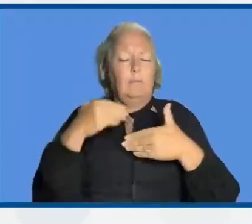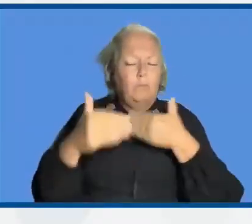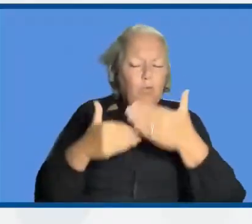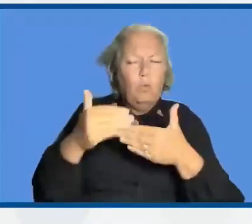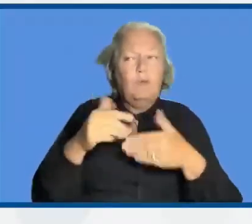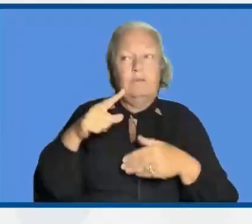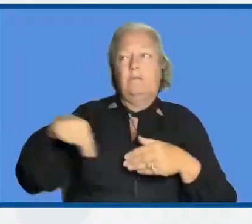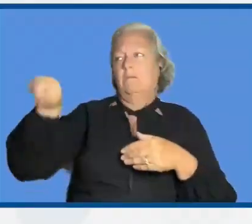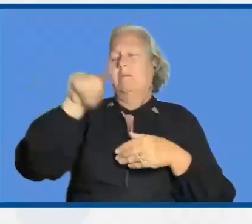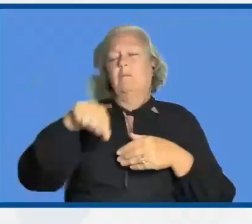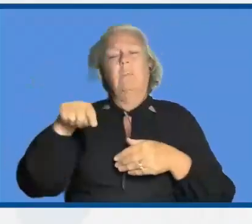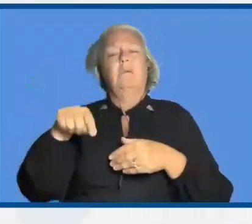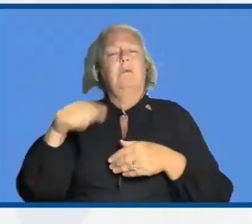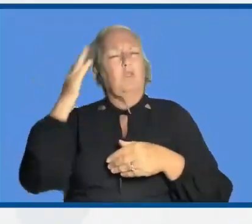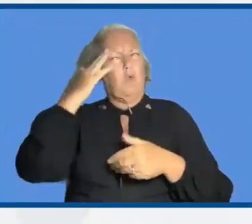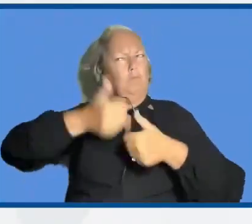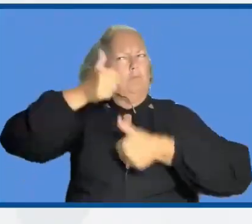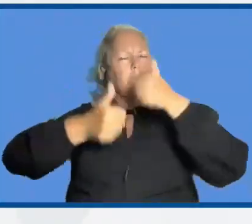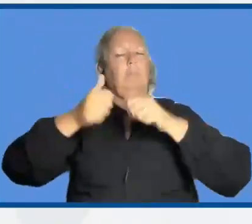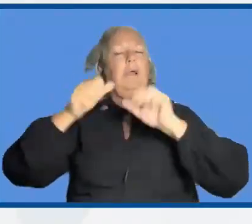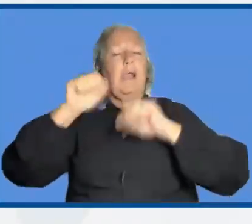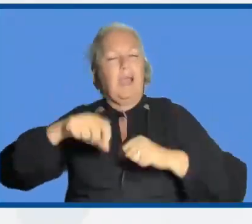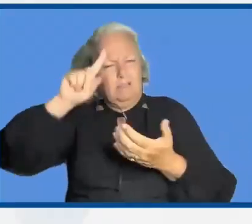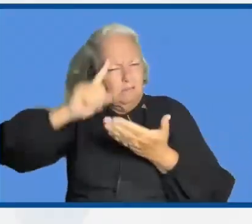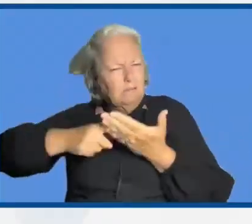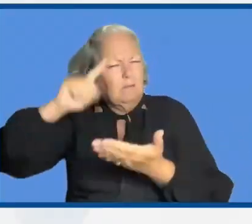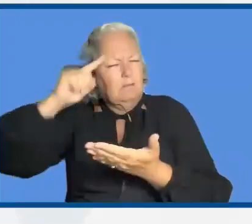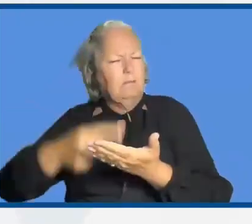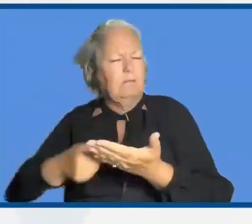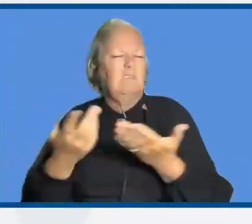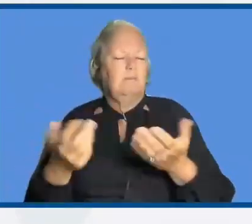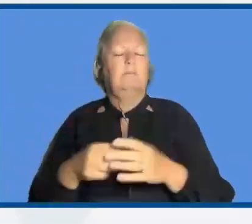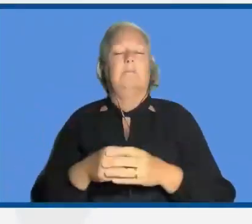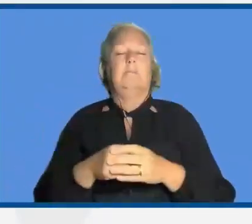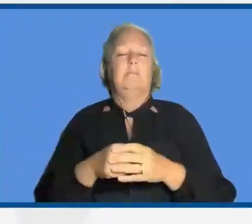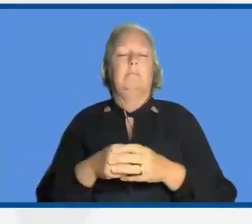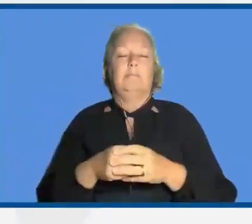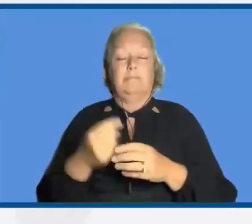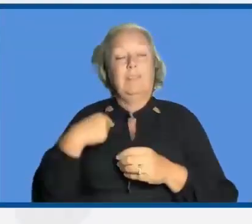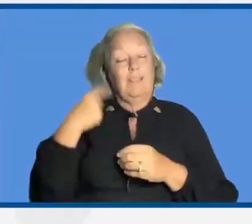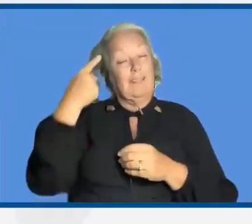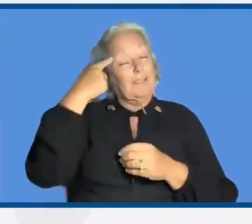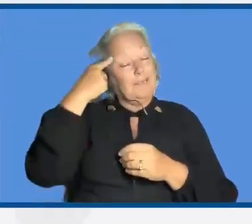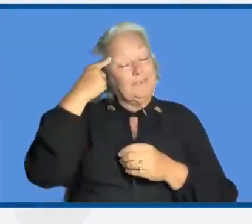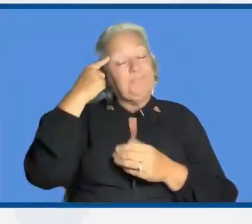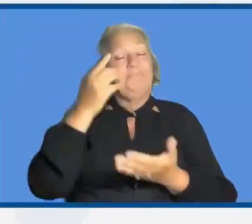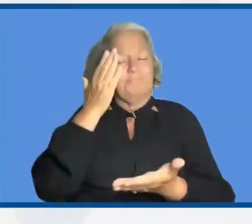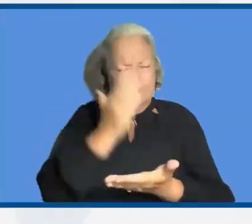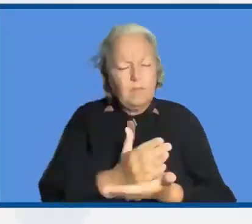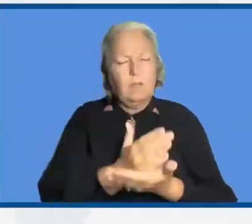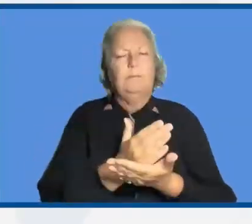connection with development. But the true challenge lies in the fact that we don't